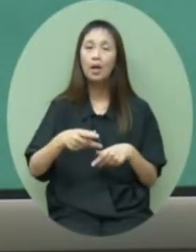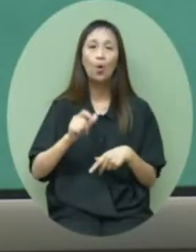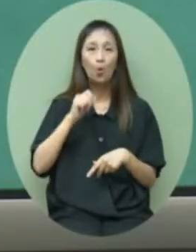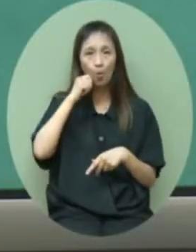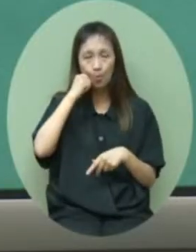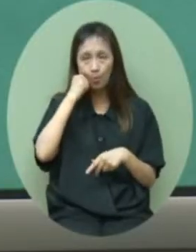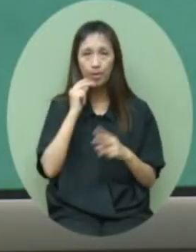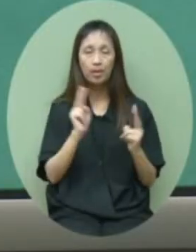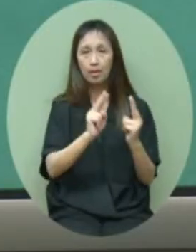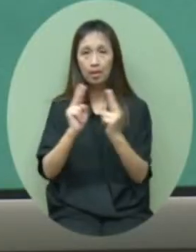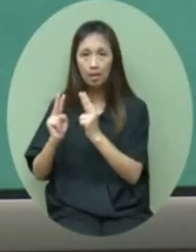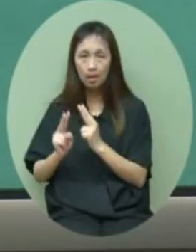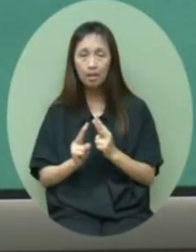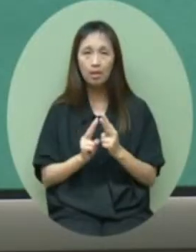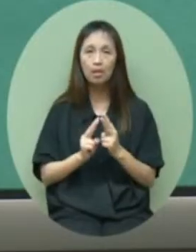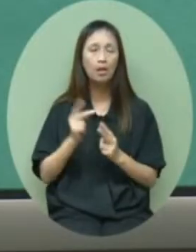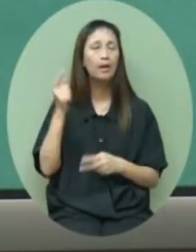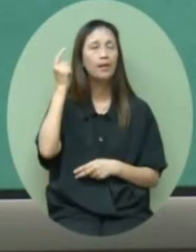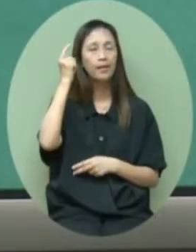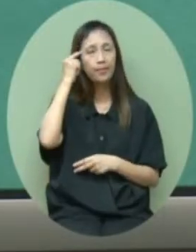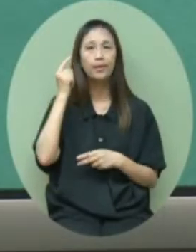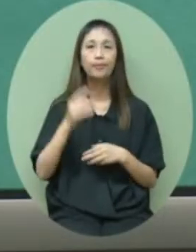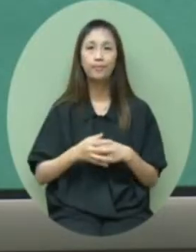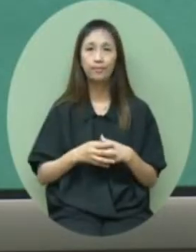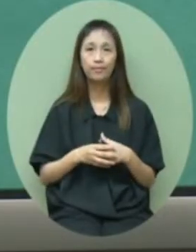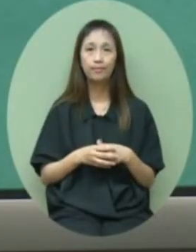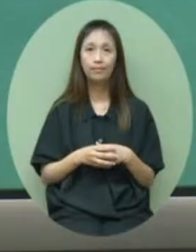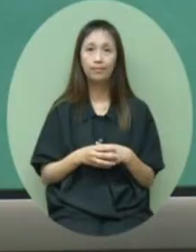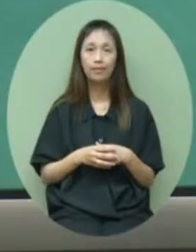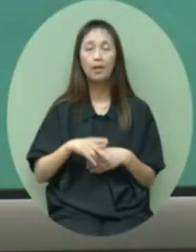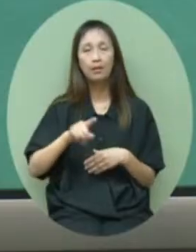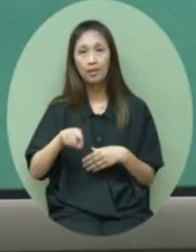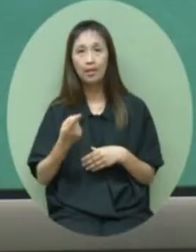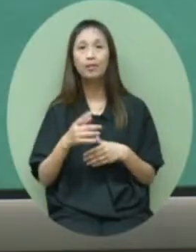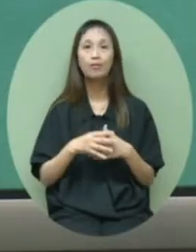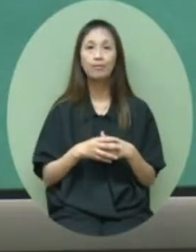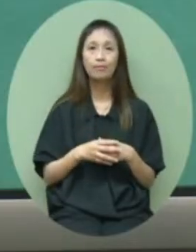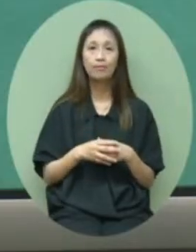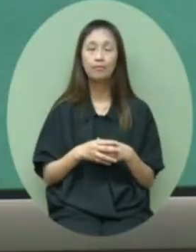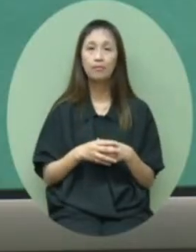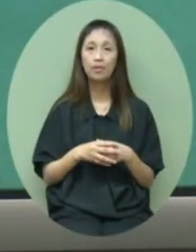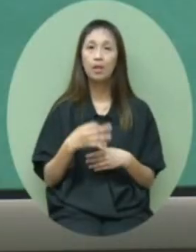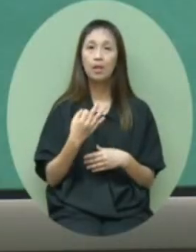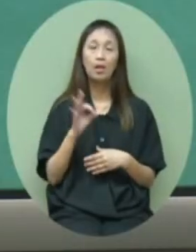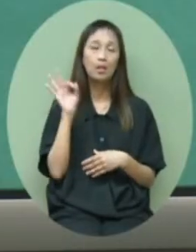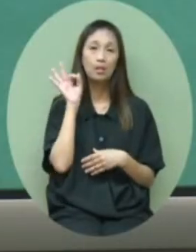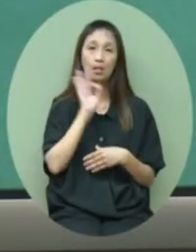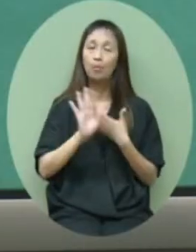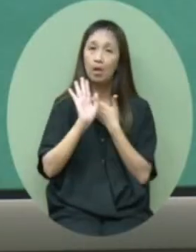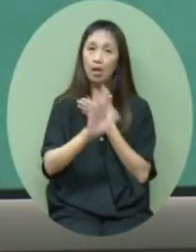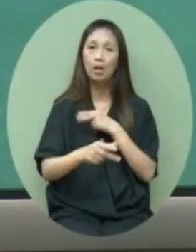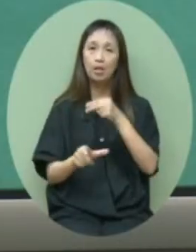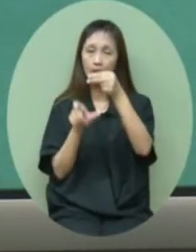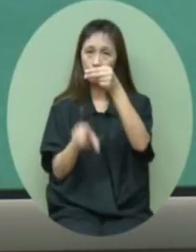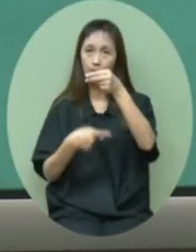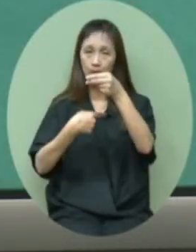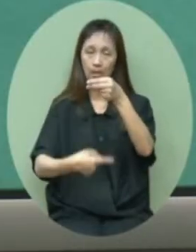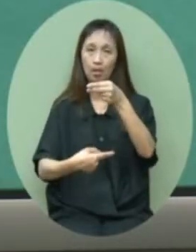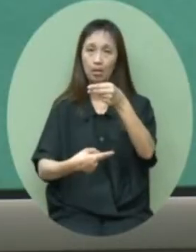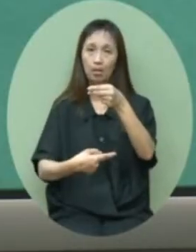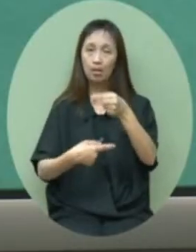so on. And we will go to listen to the views of different walks of life in the community.